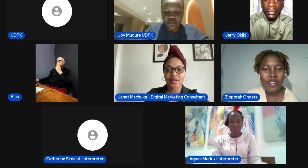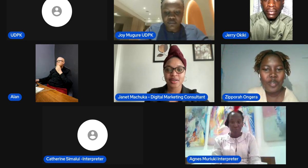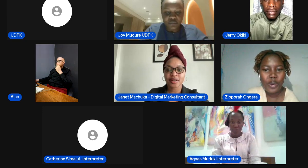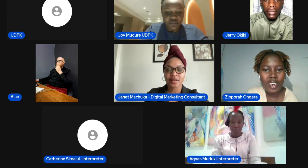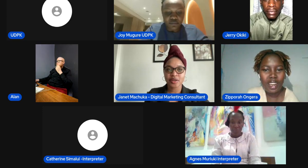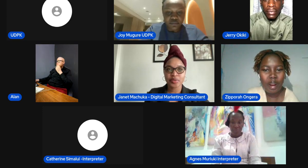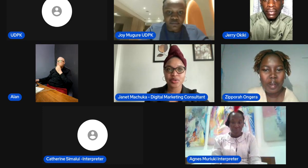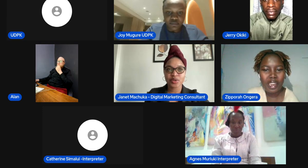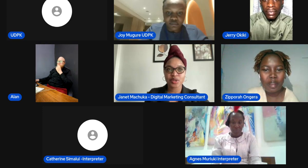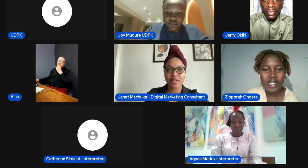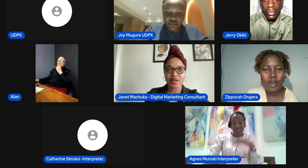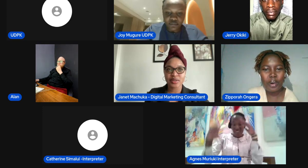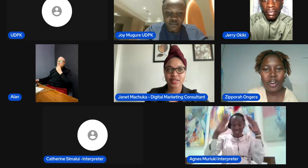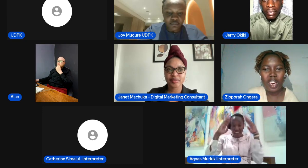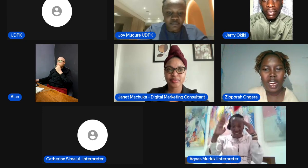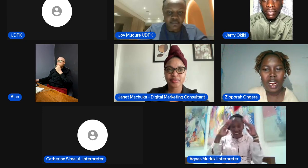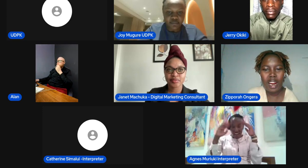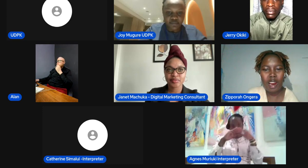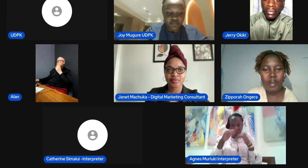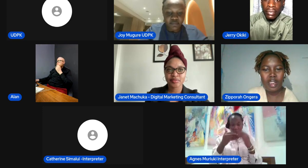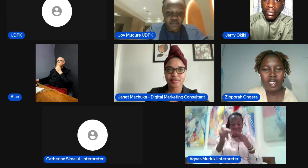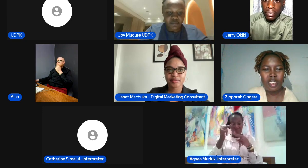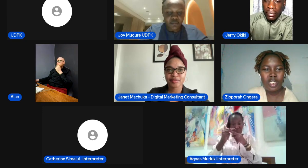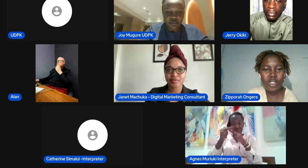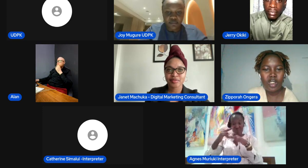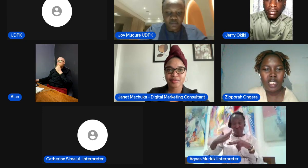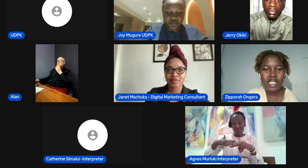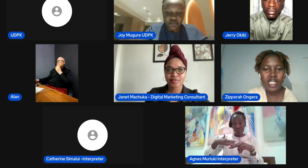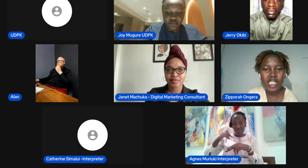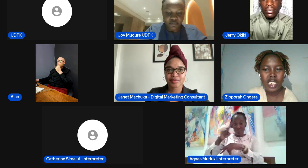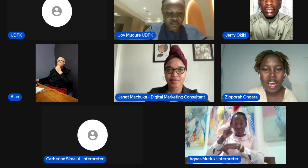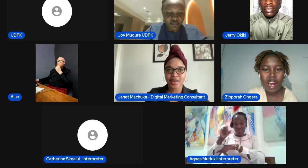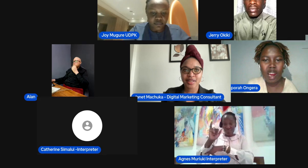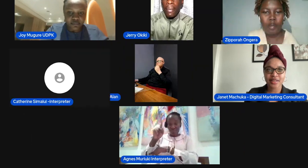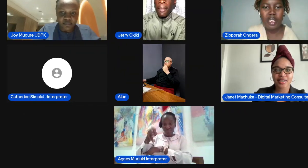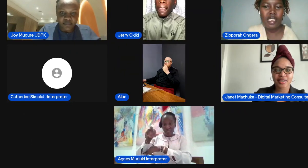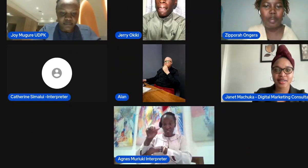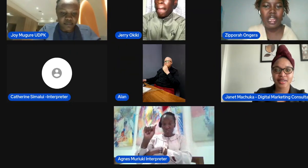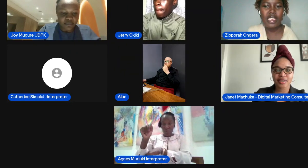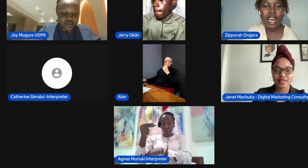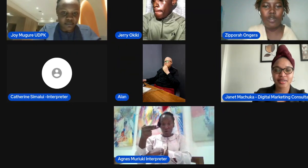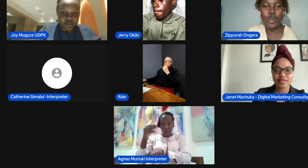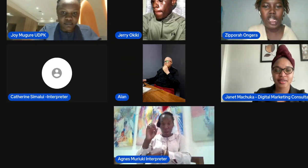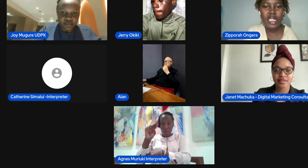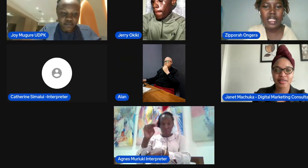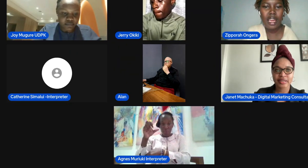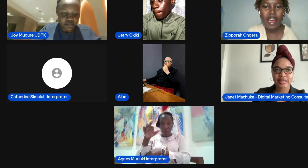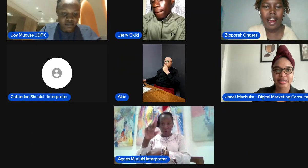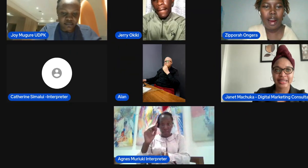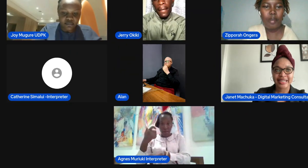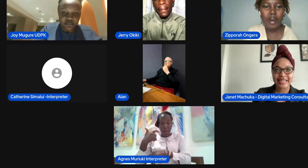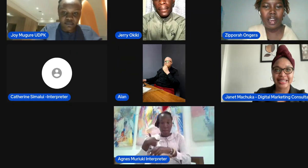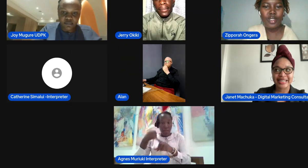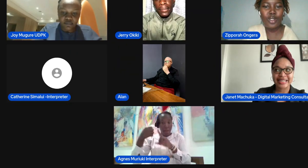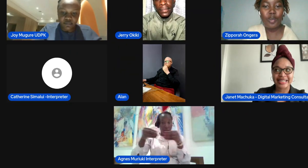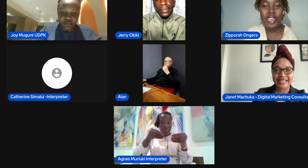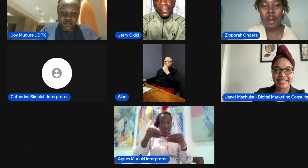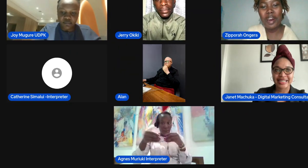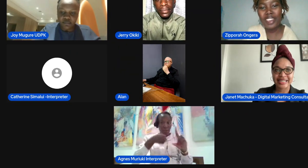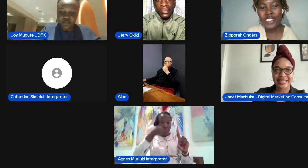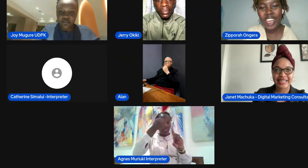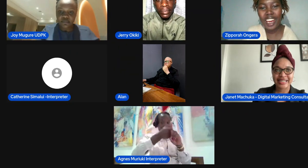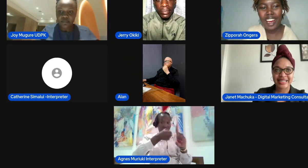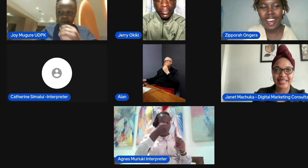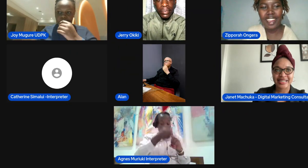Hi everyone, my name is Ziporongera. I'm a digital content creator. I'm a disability advocate. I'm a social